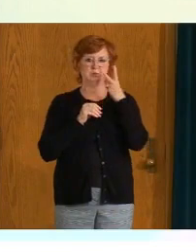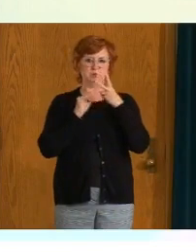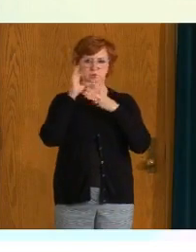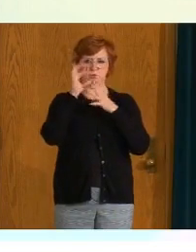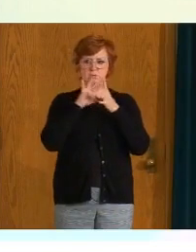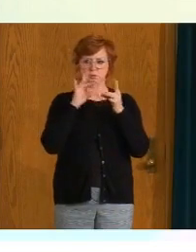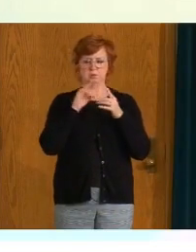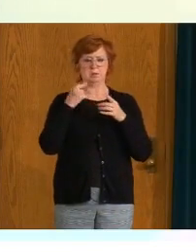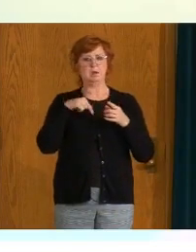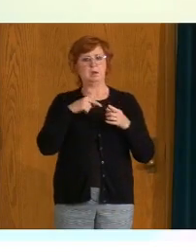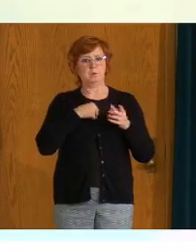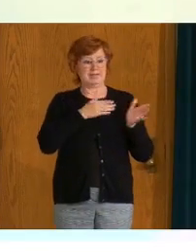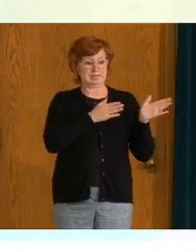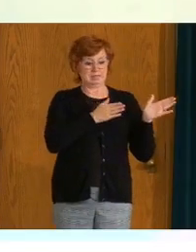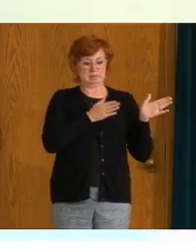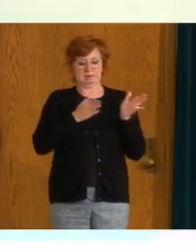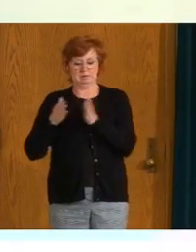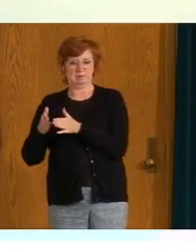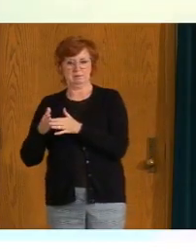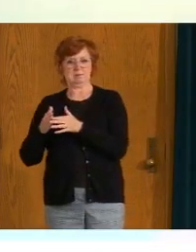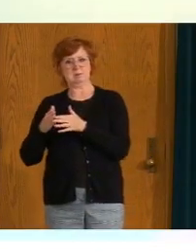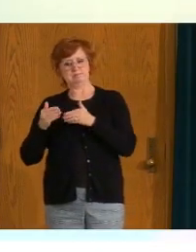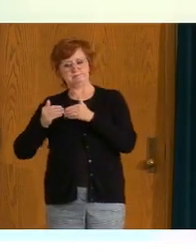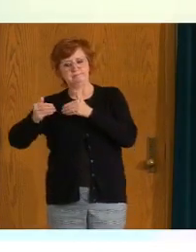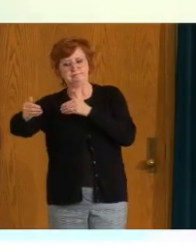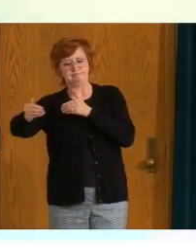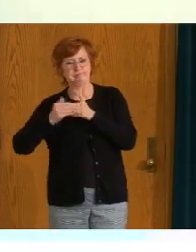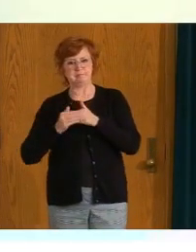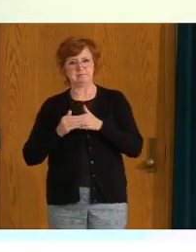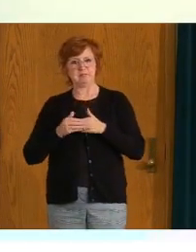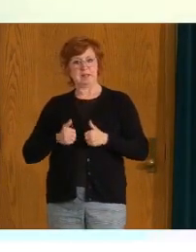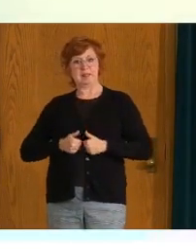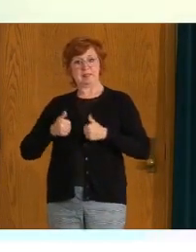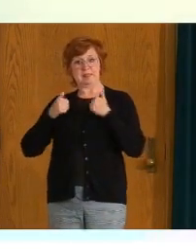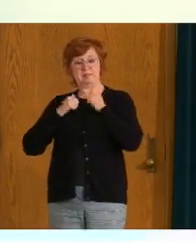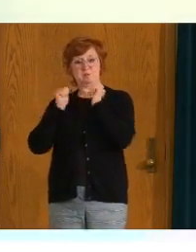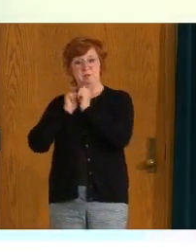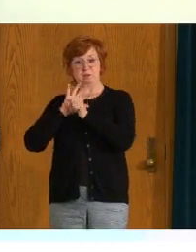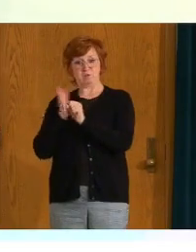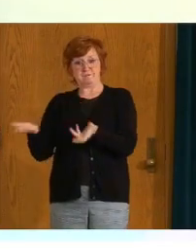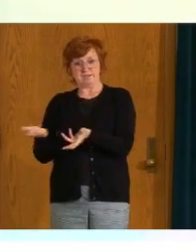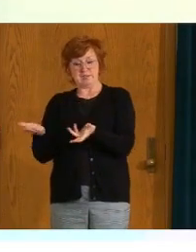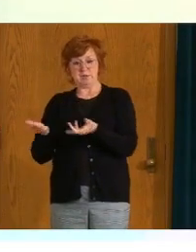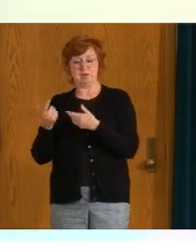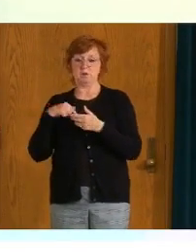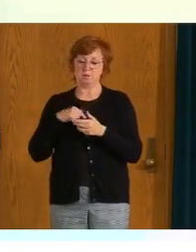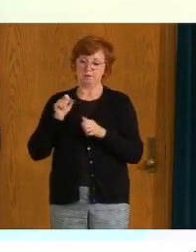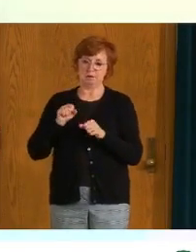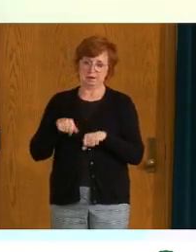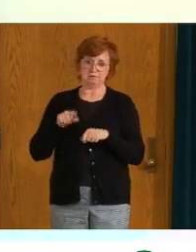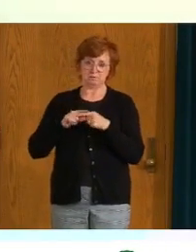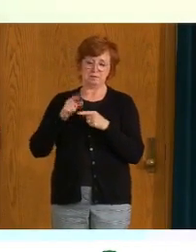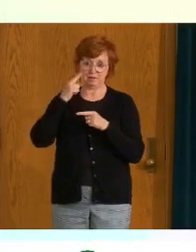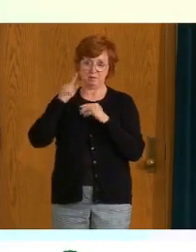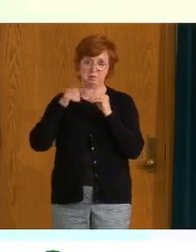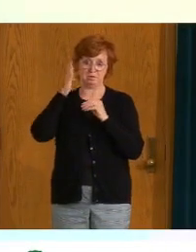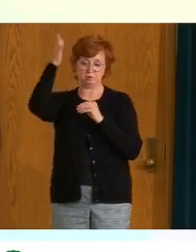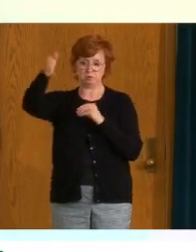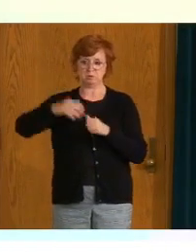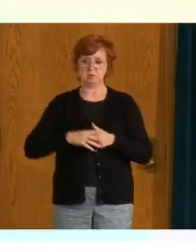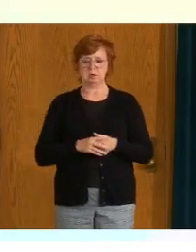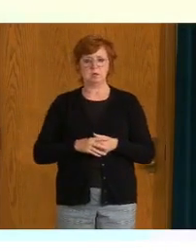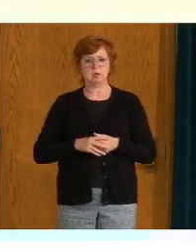with COVID, and live with a vaccine preventable disease, we will obviously have to respond to local outbreaks or clusters